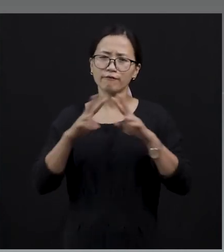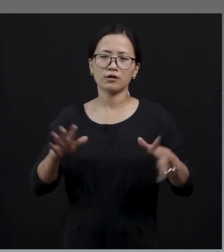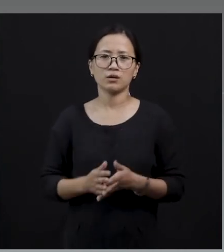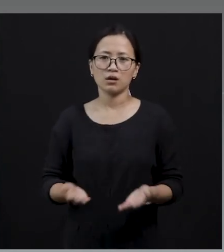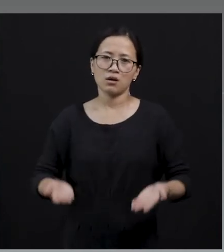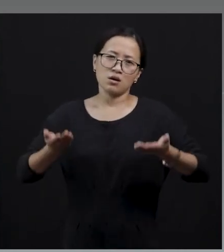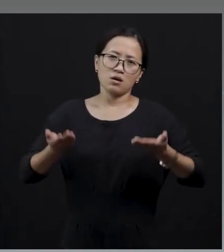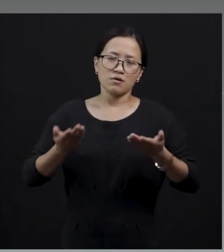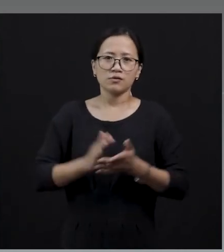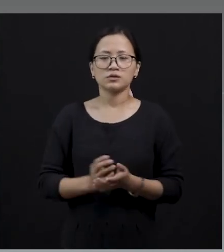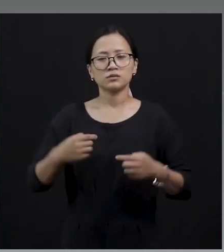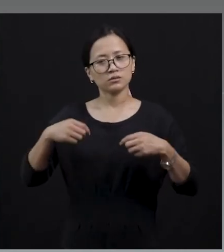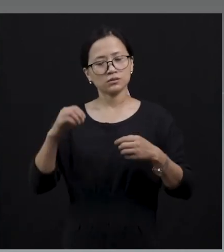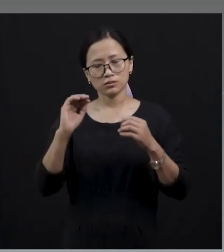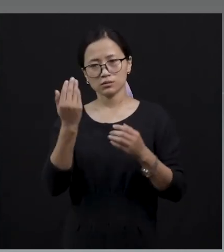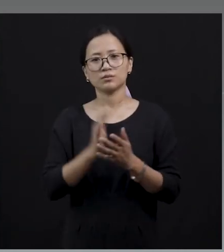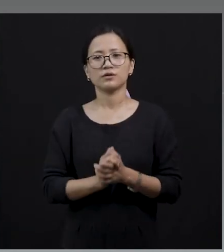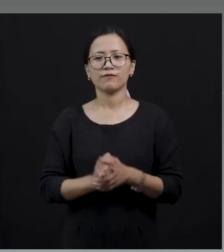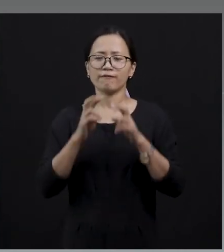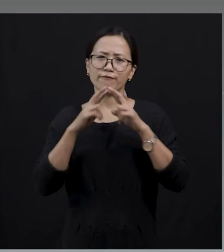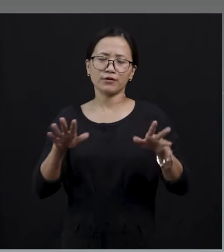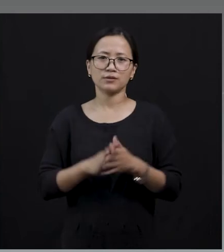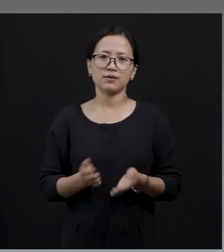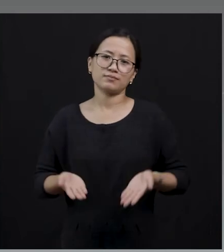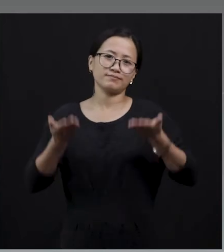okay? So this is called weight,